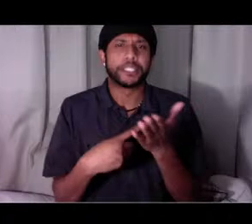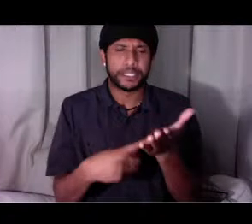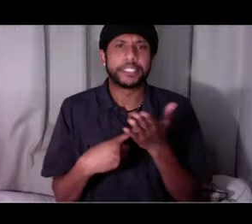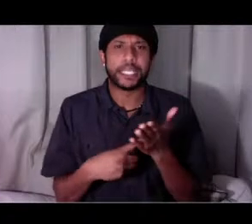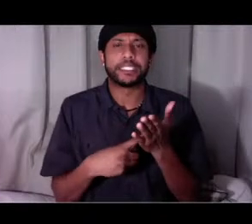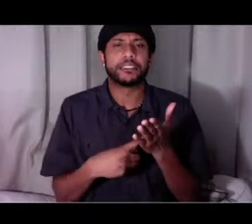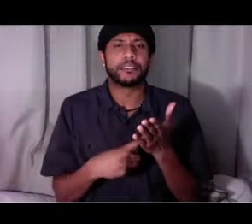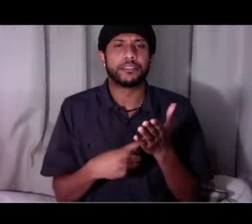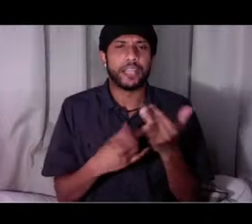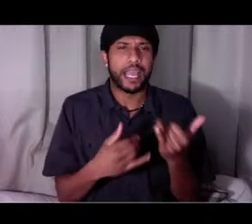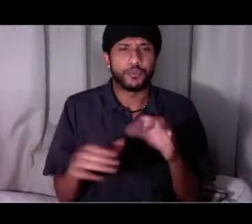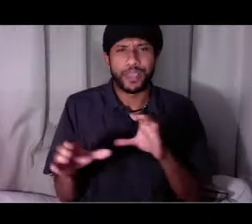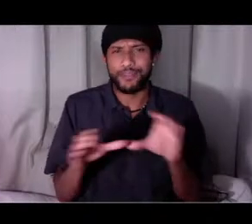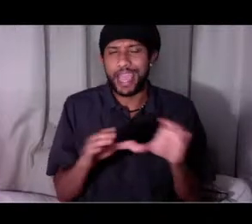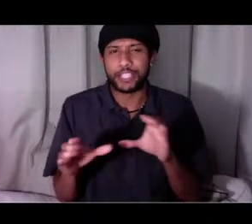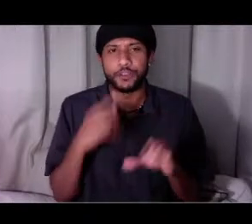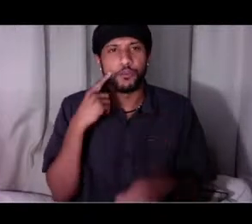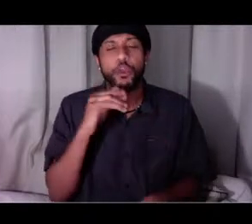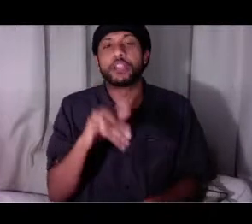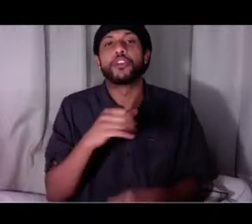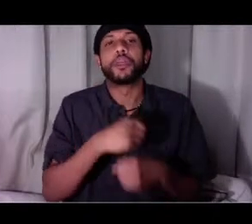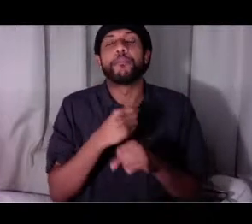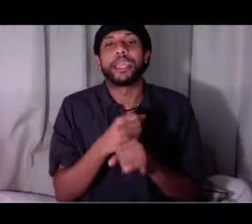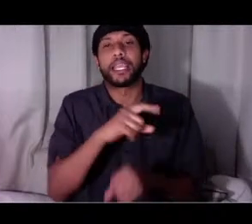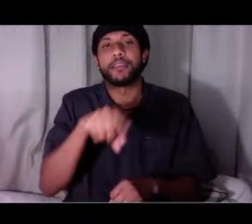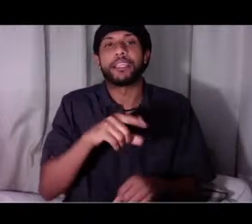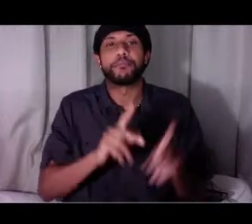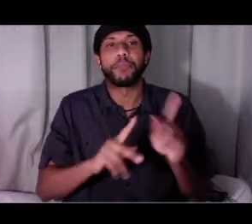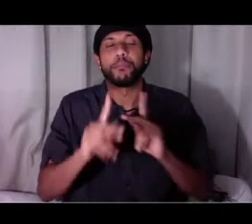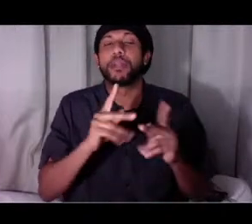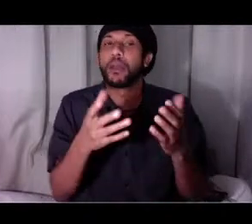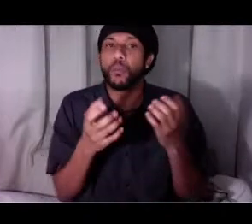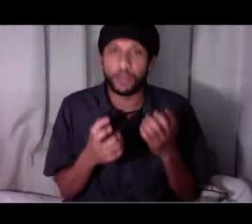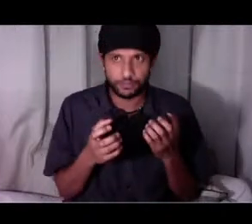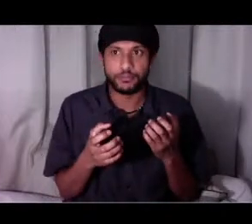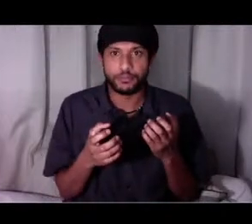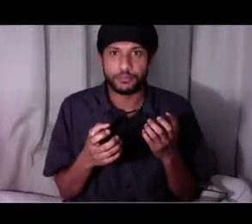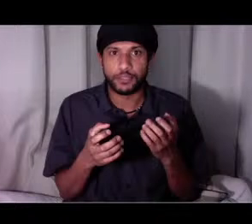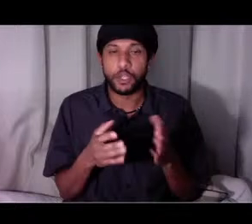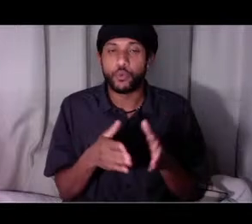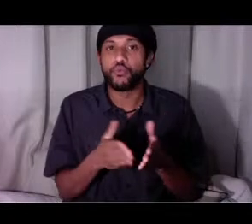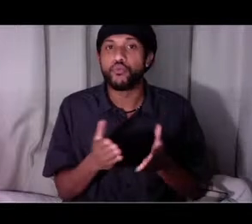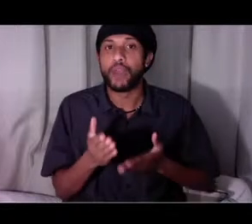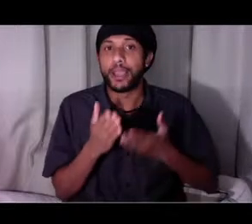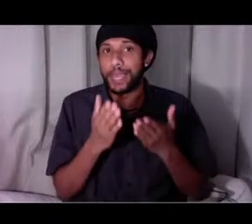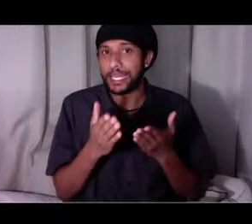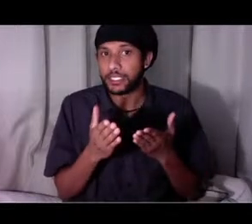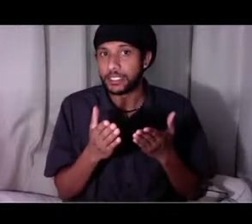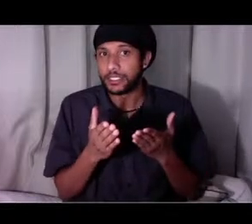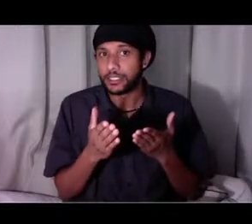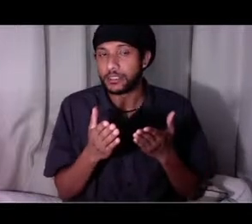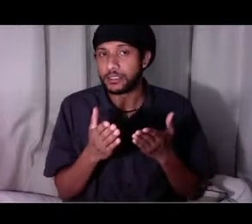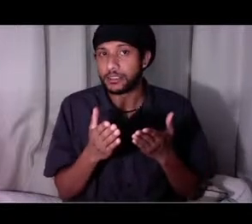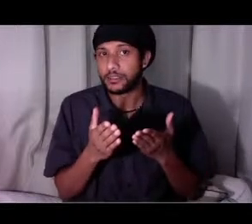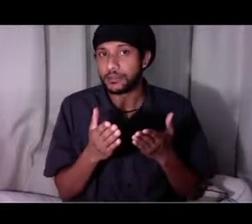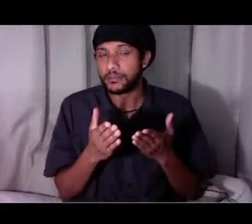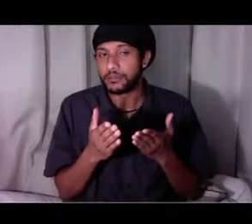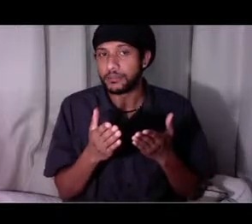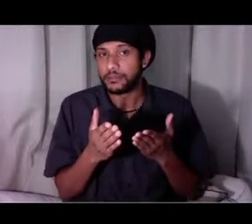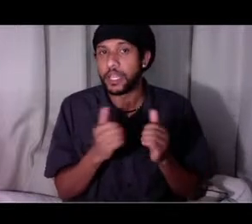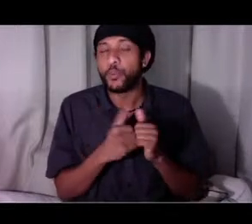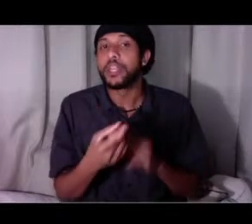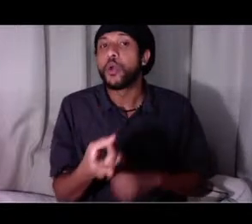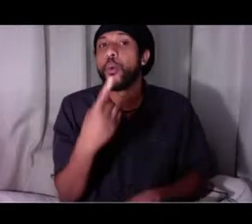take action on it uh just given the makeup of the incumbents I I I would like to recommend uh nominate the incumbents with